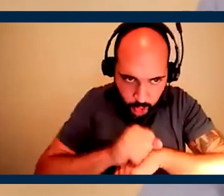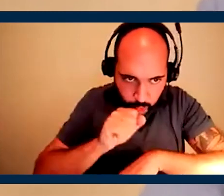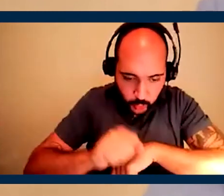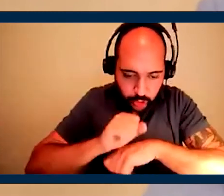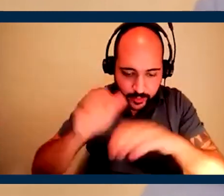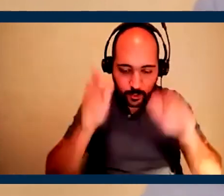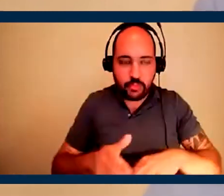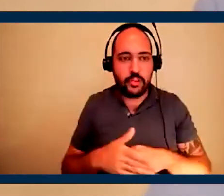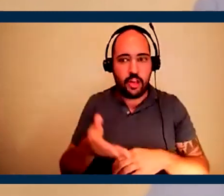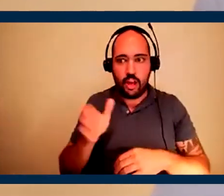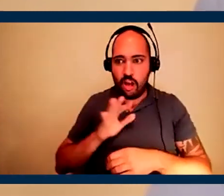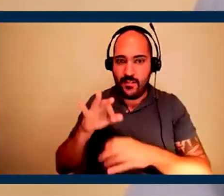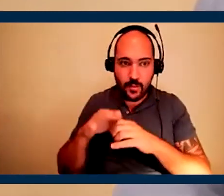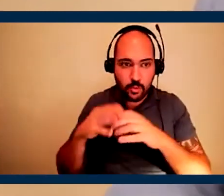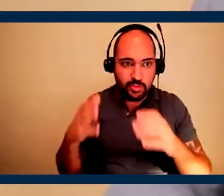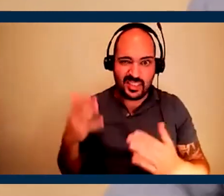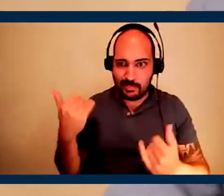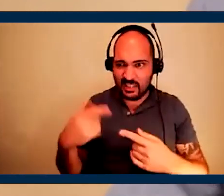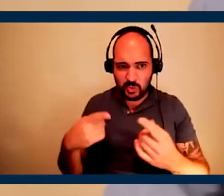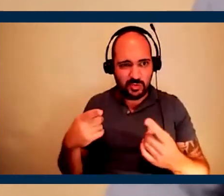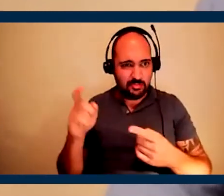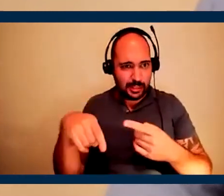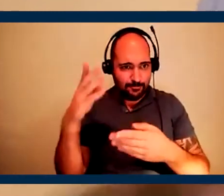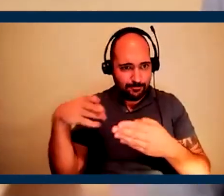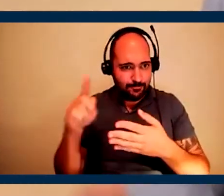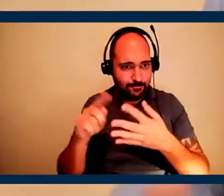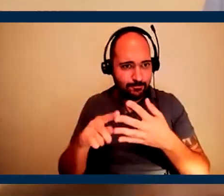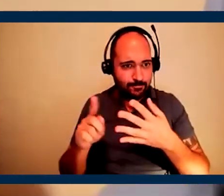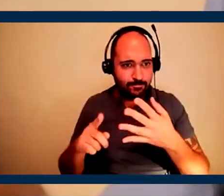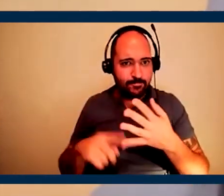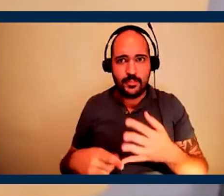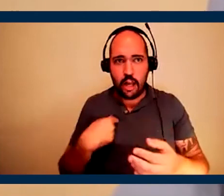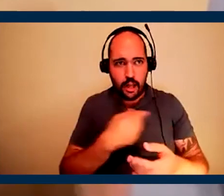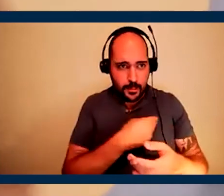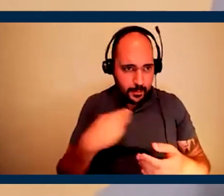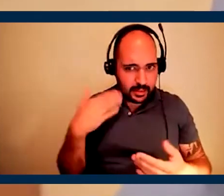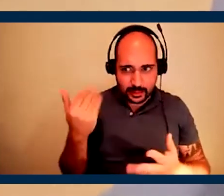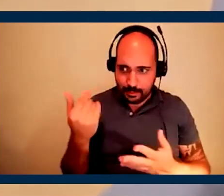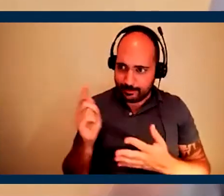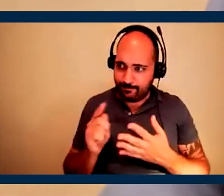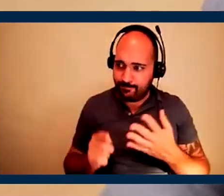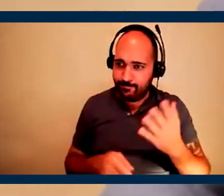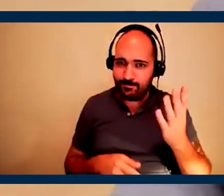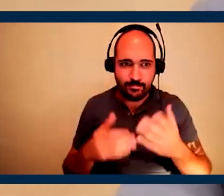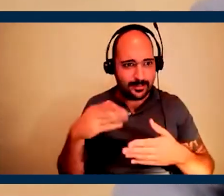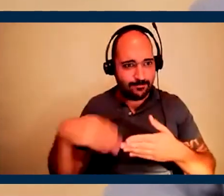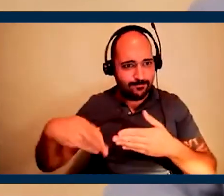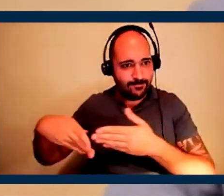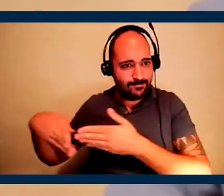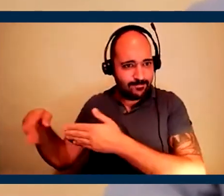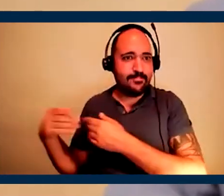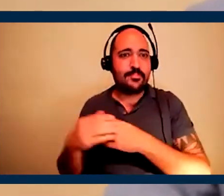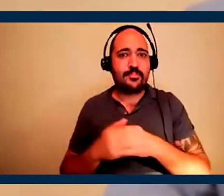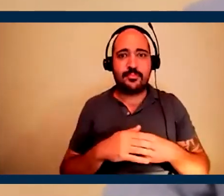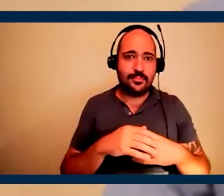constituents expect deliverables. The party members expect deliverables. Caucus members expect deliverables.